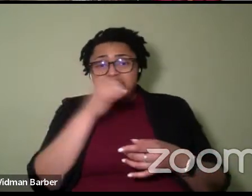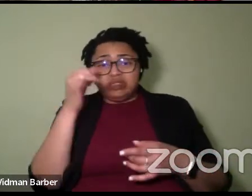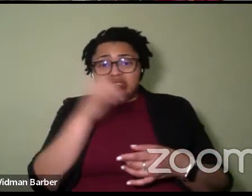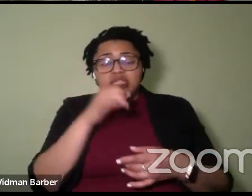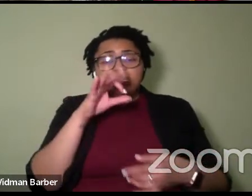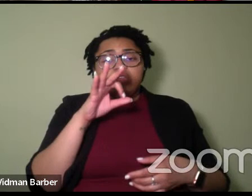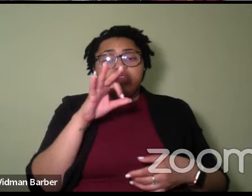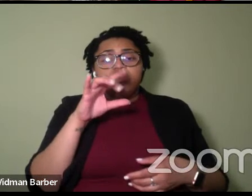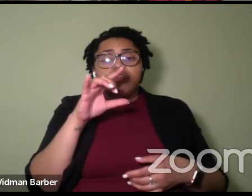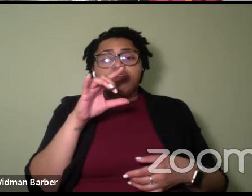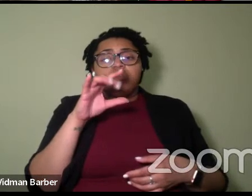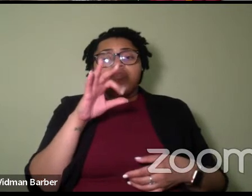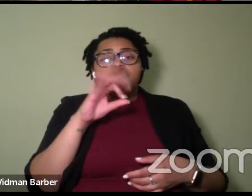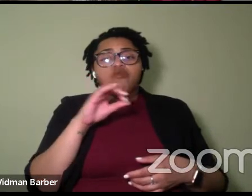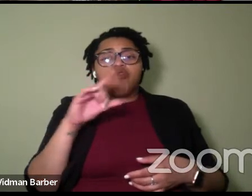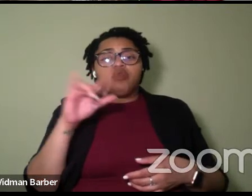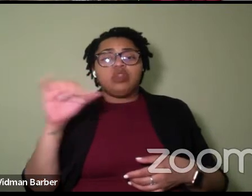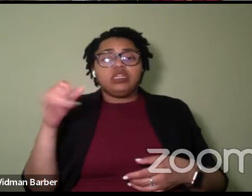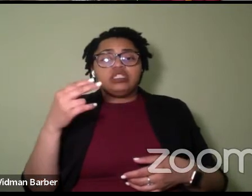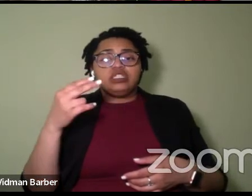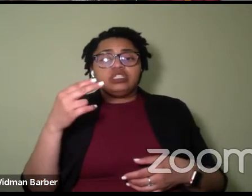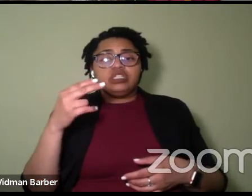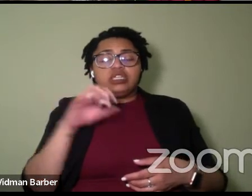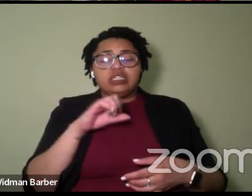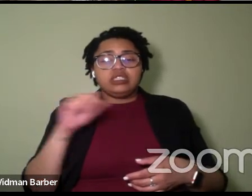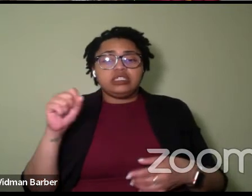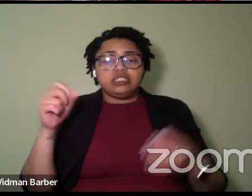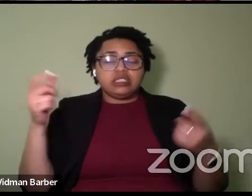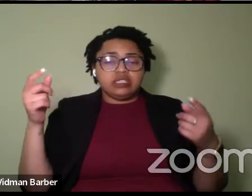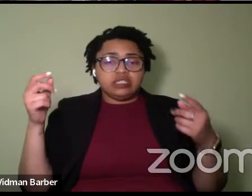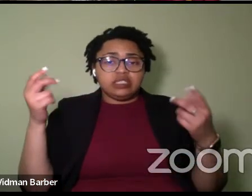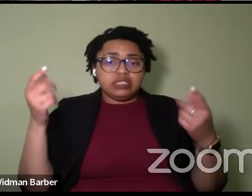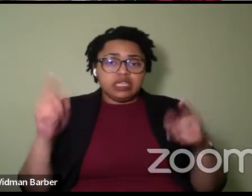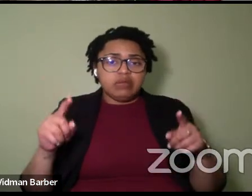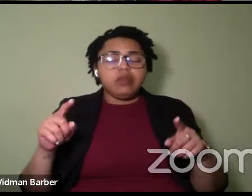want to see more Black and Indigenous scientists?